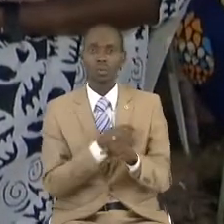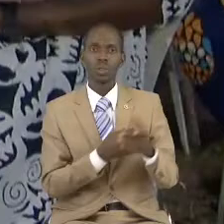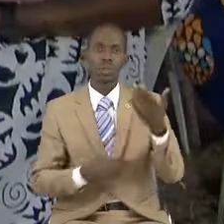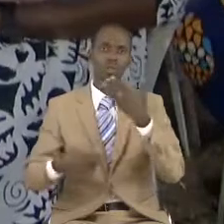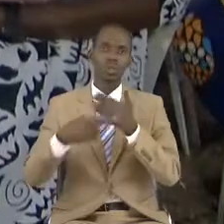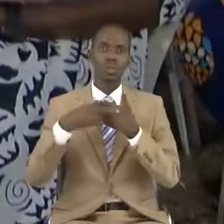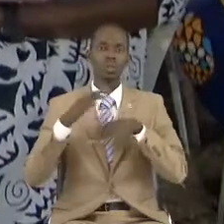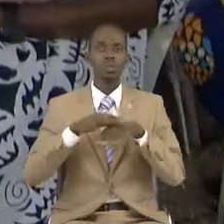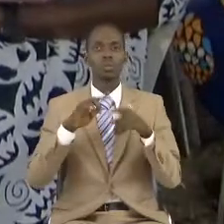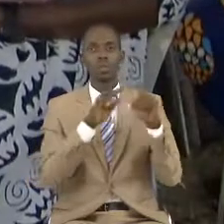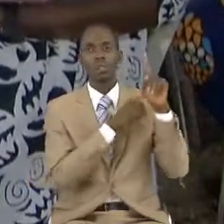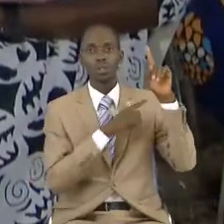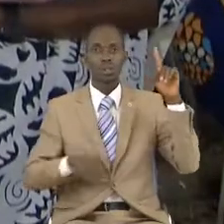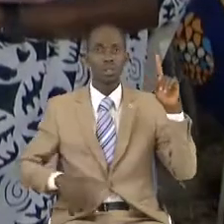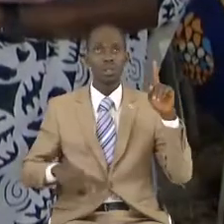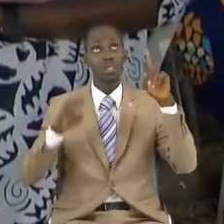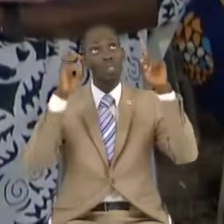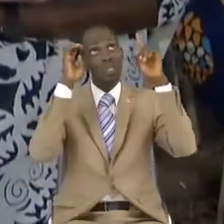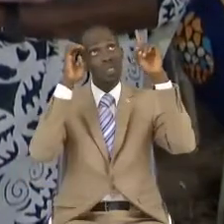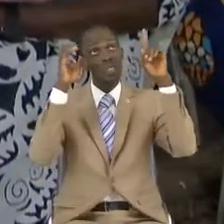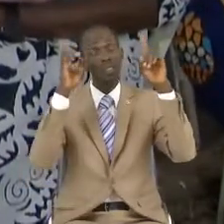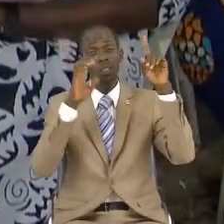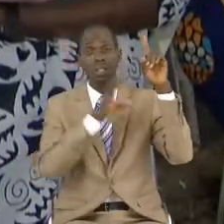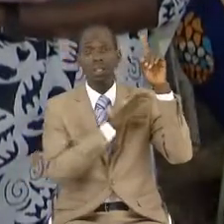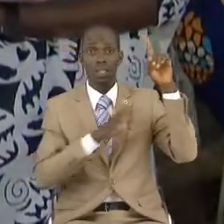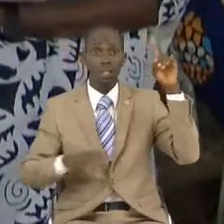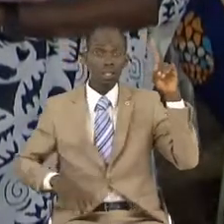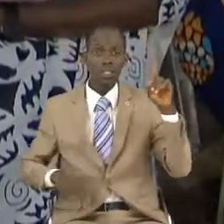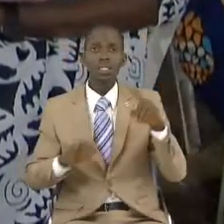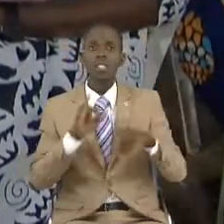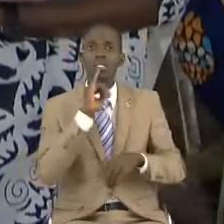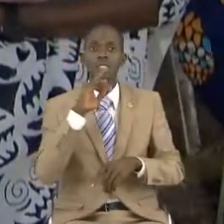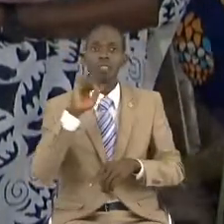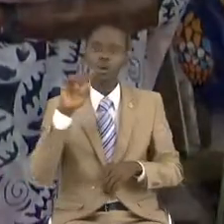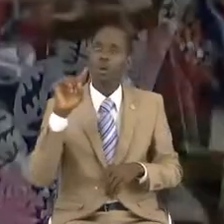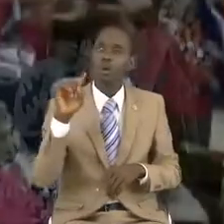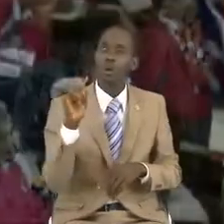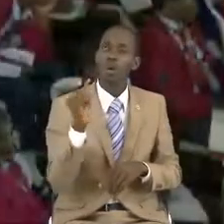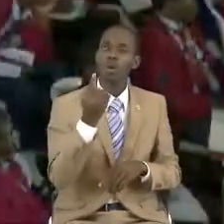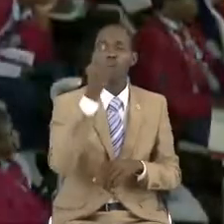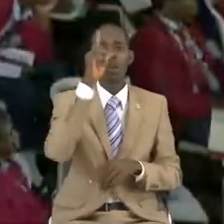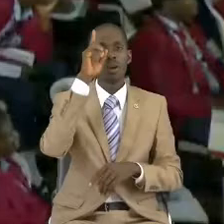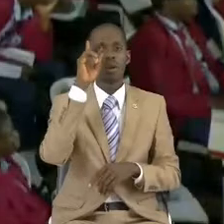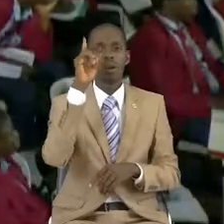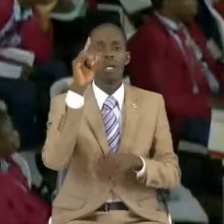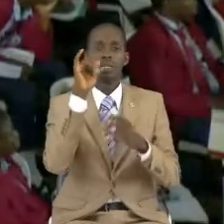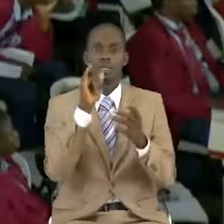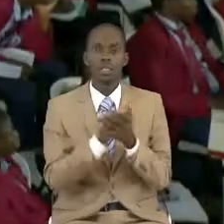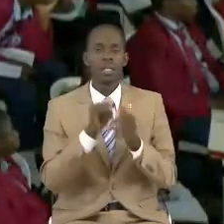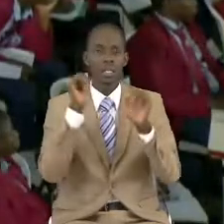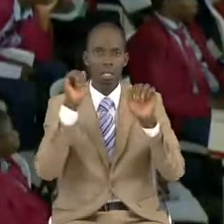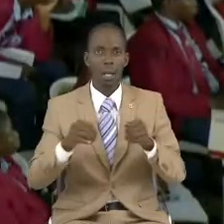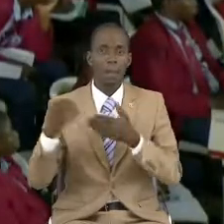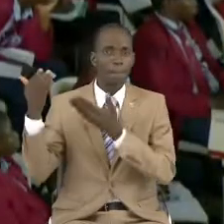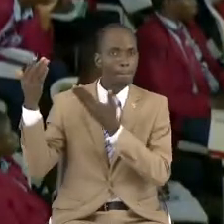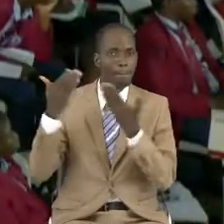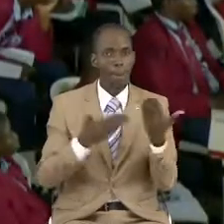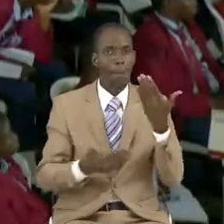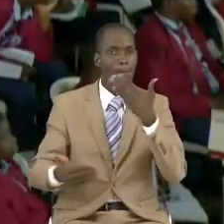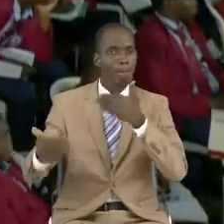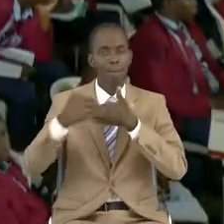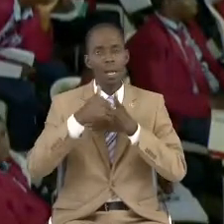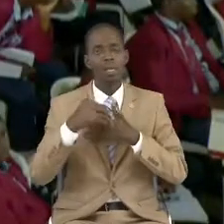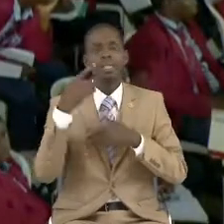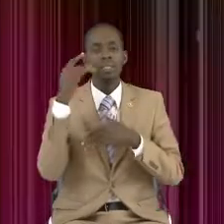he christ is the only one that can bring back that dominion and